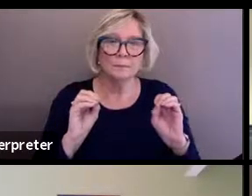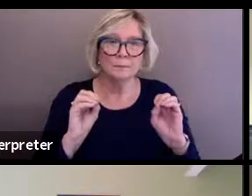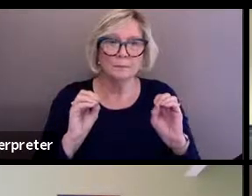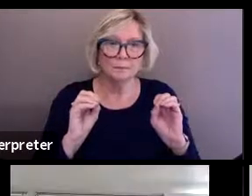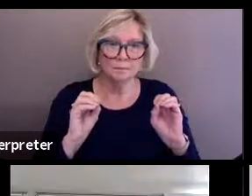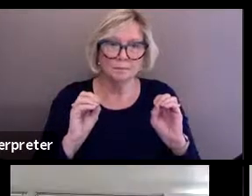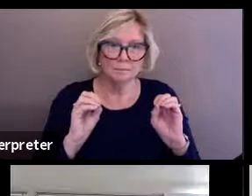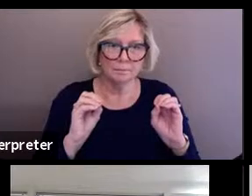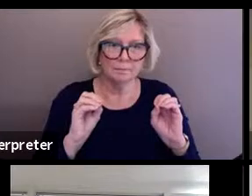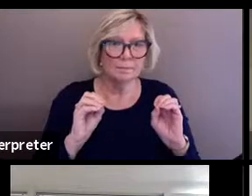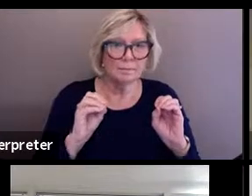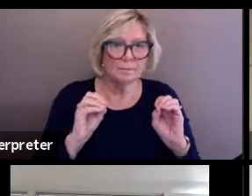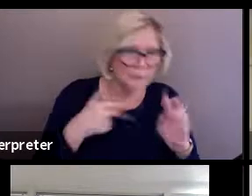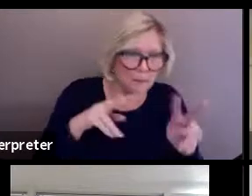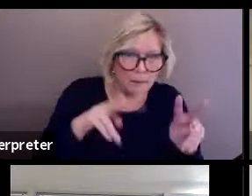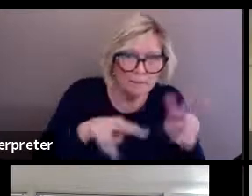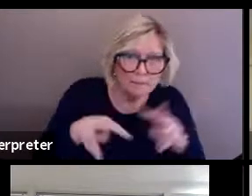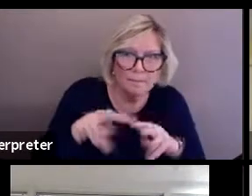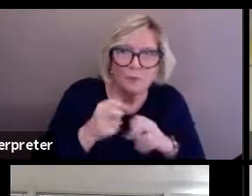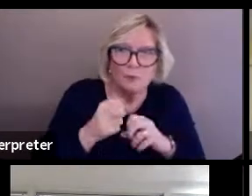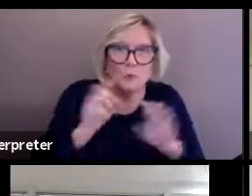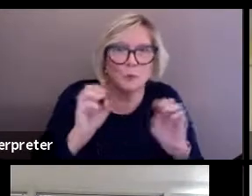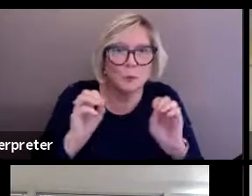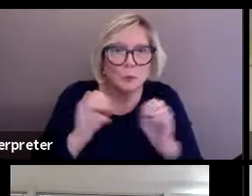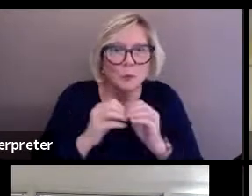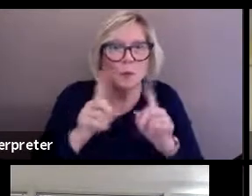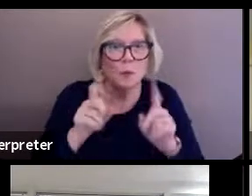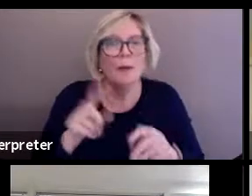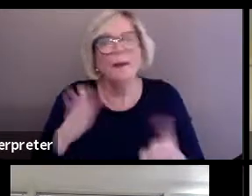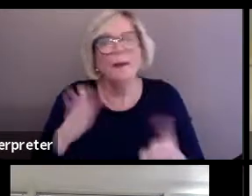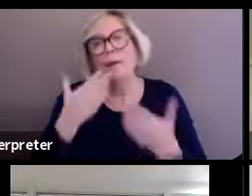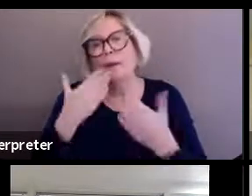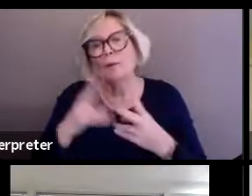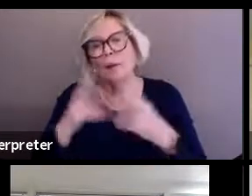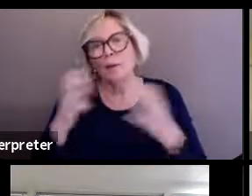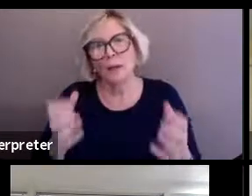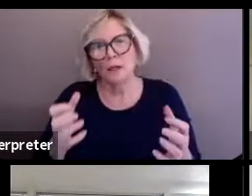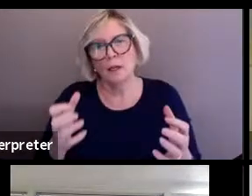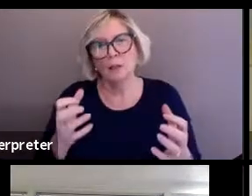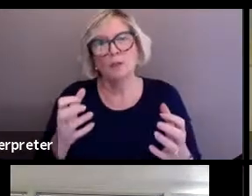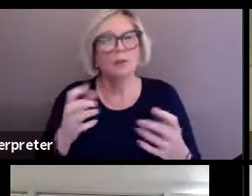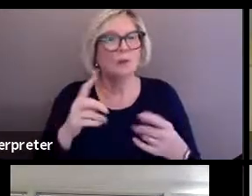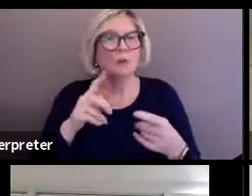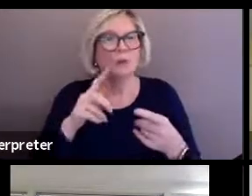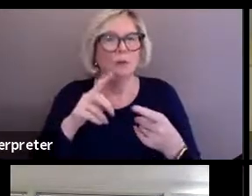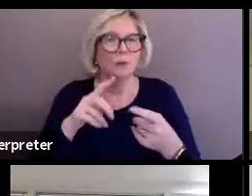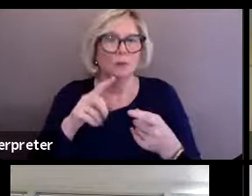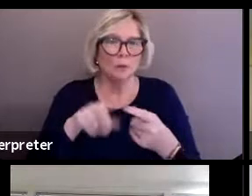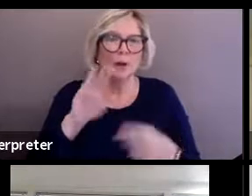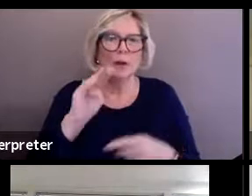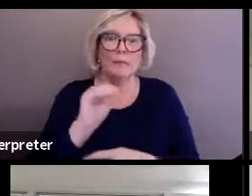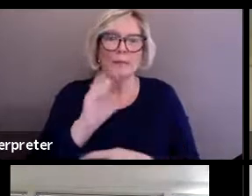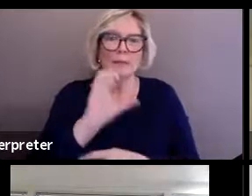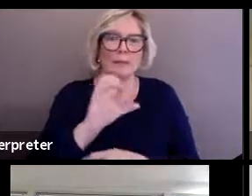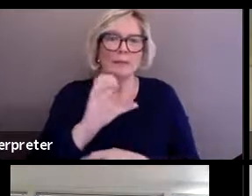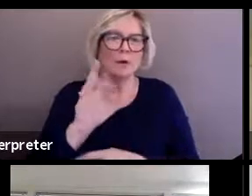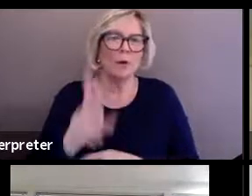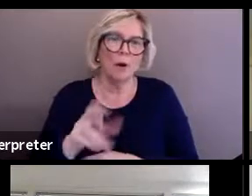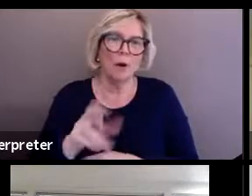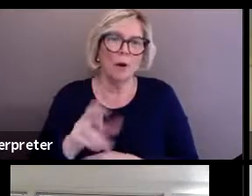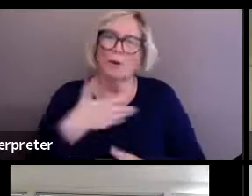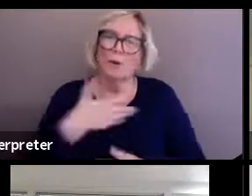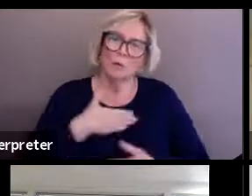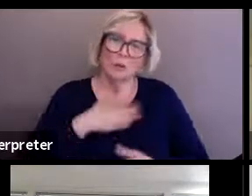Just confirming there are none. There are none. All right, sounds good. Well, thank you very much to the Maryland Commission on Civil Rights. We appreciate your